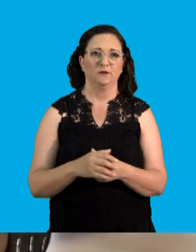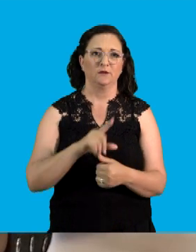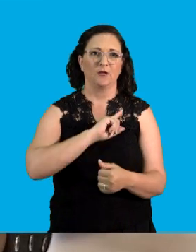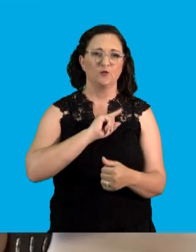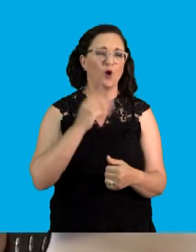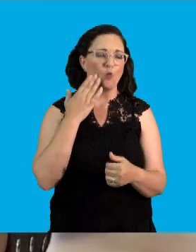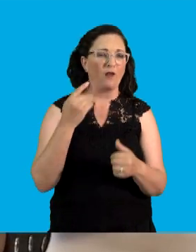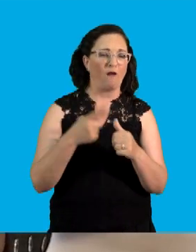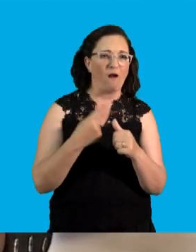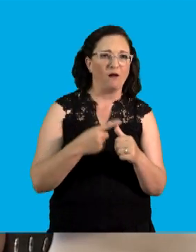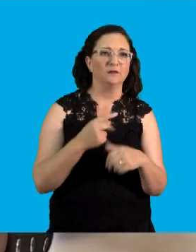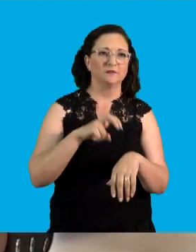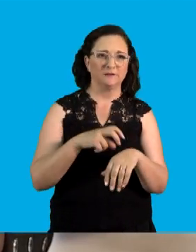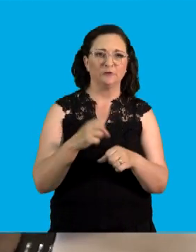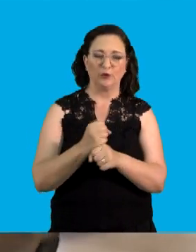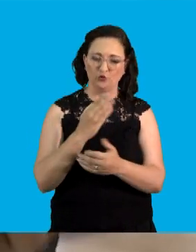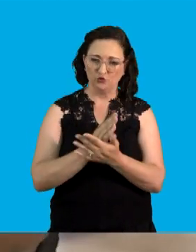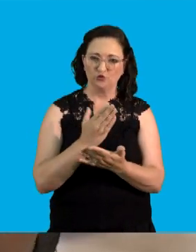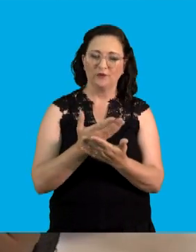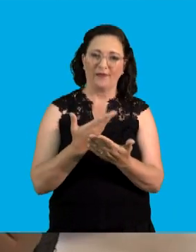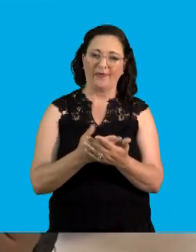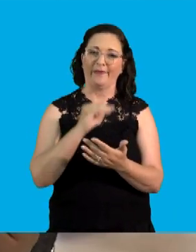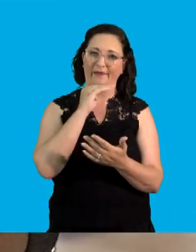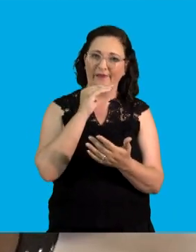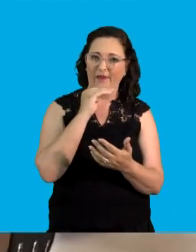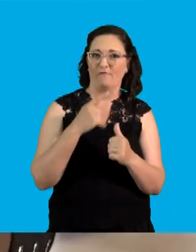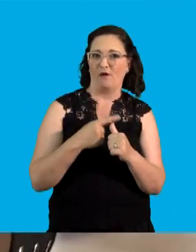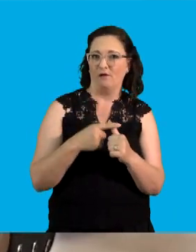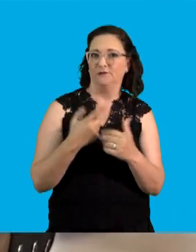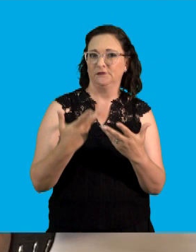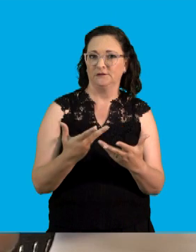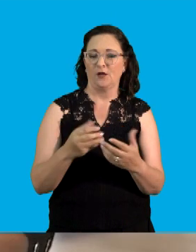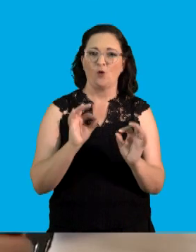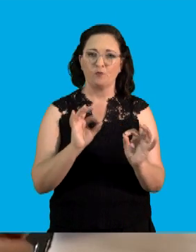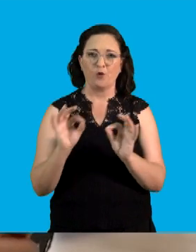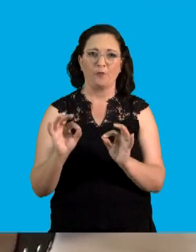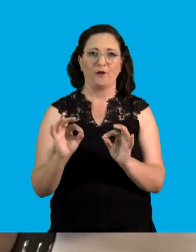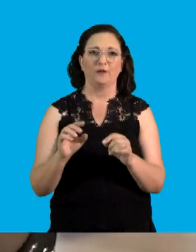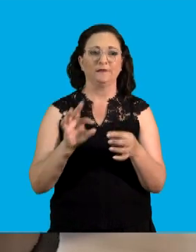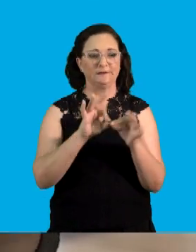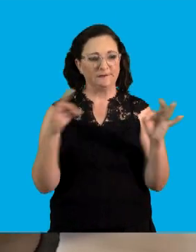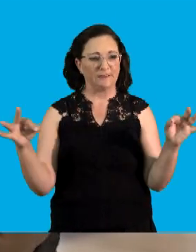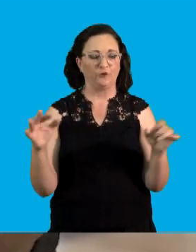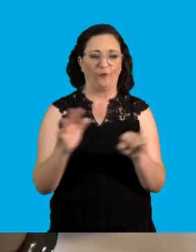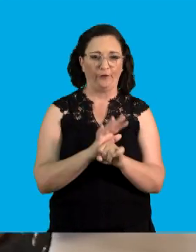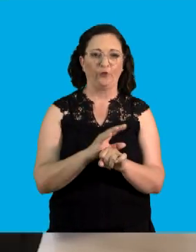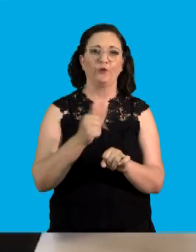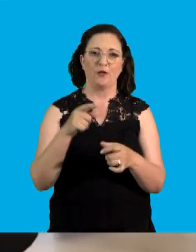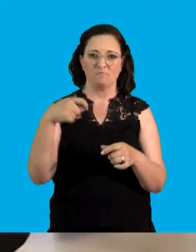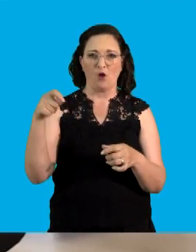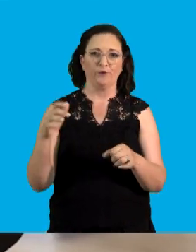giving the answer, you need to look at the mark allocation so that you can give the answers properly. Remember, full sentences for full